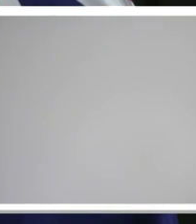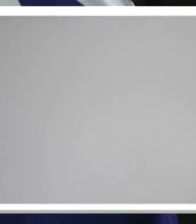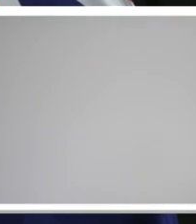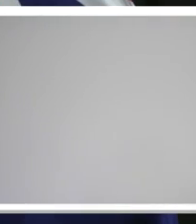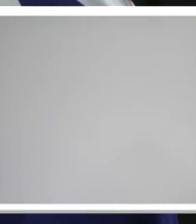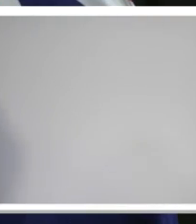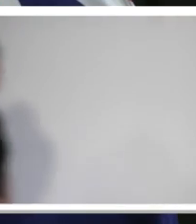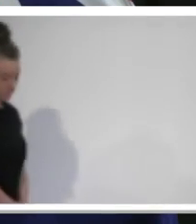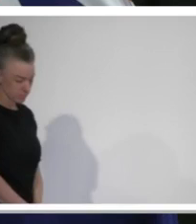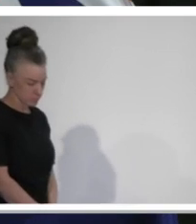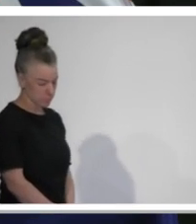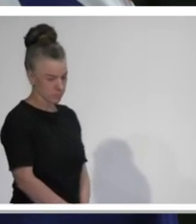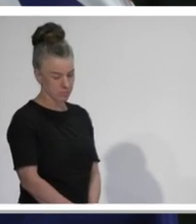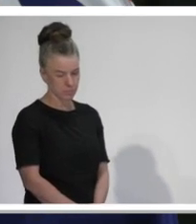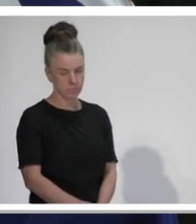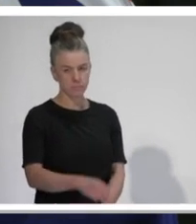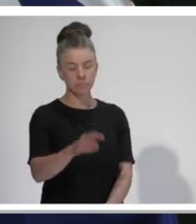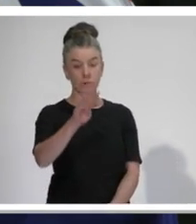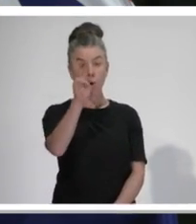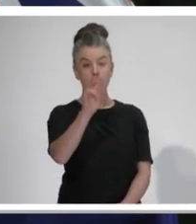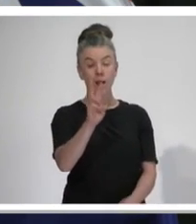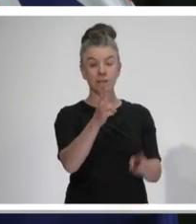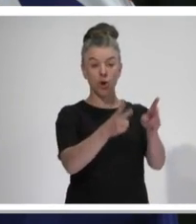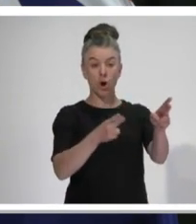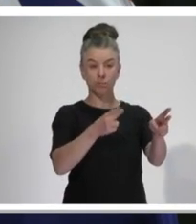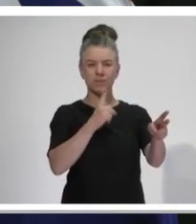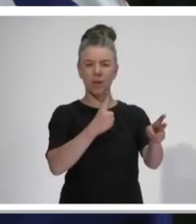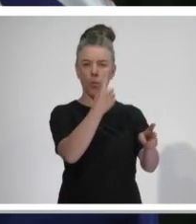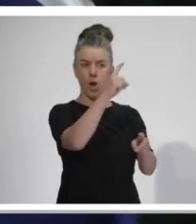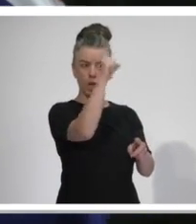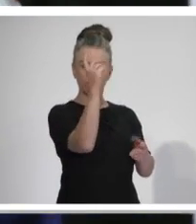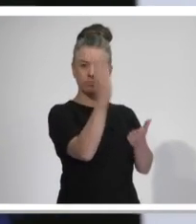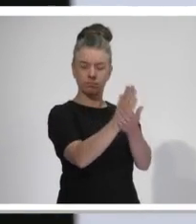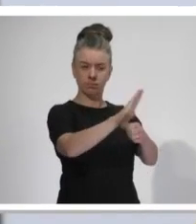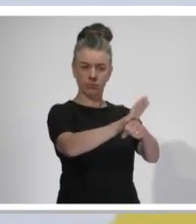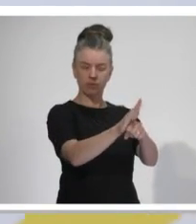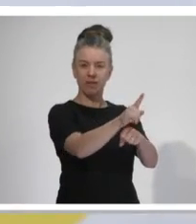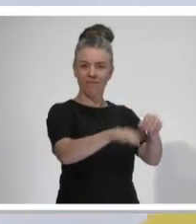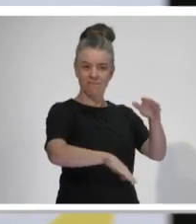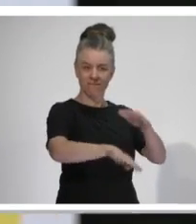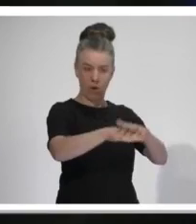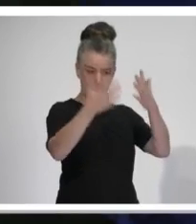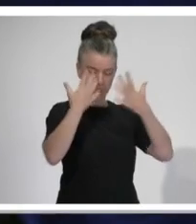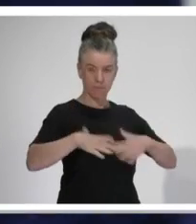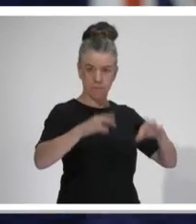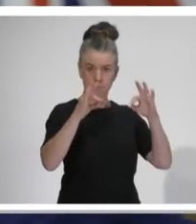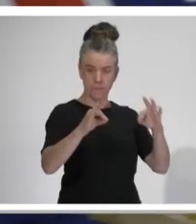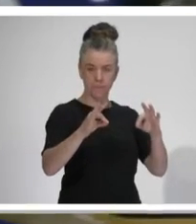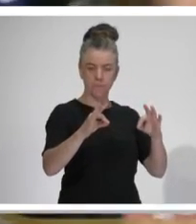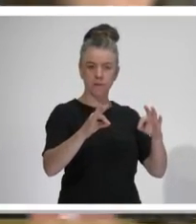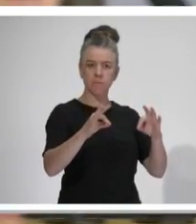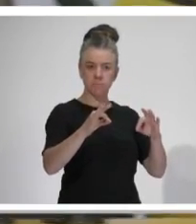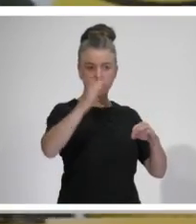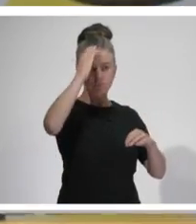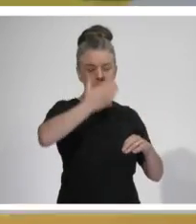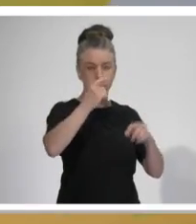for COVID-19 was wearing full PPE and had gone through PPE training. What does that say about the effectiveness of PPE, and what safety assurances can you give